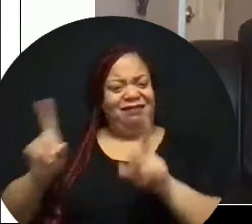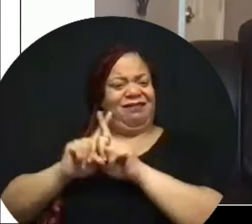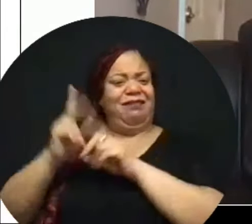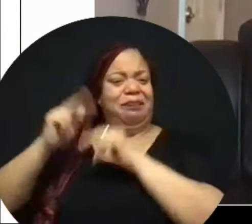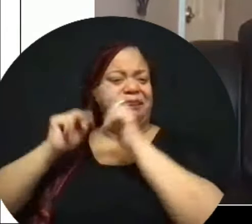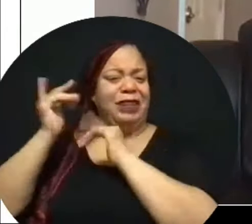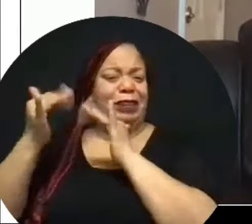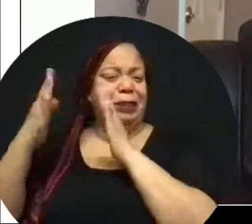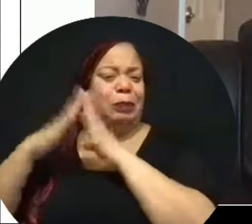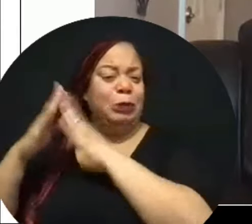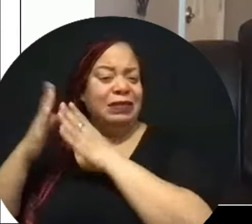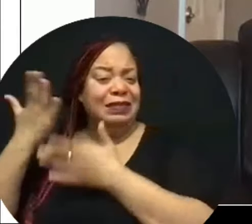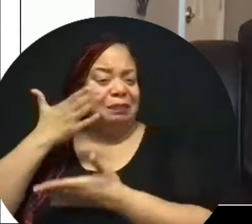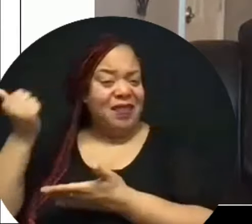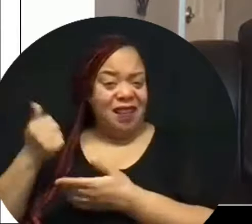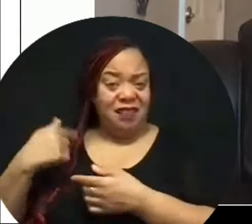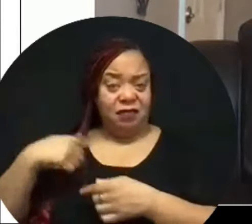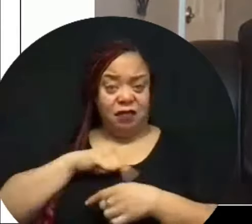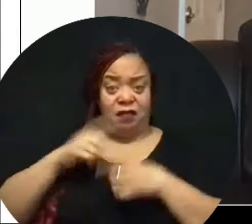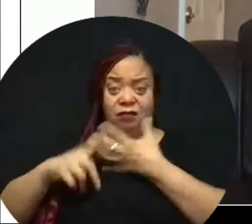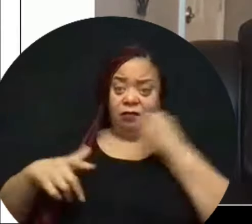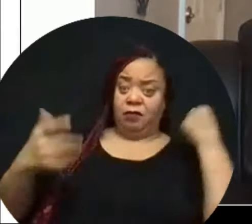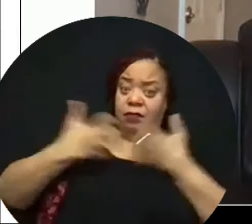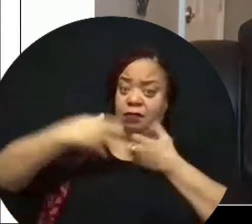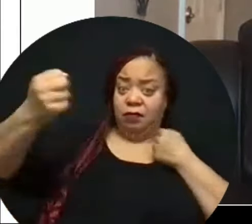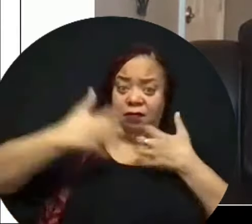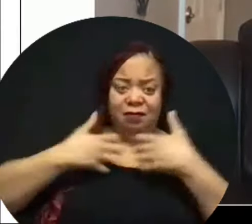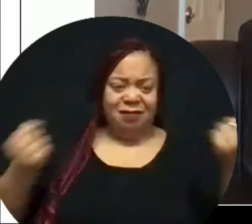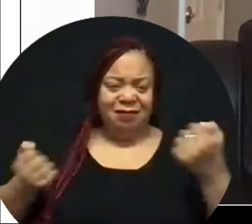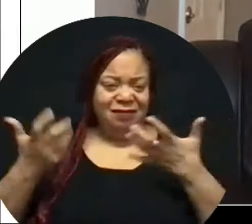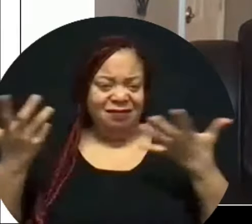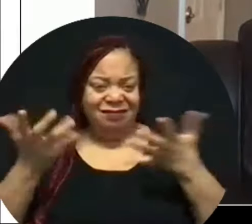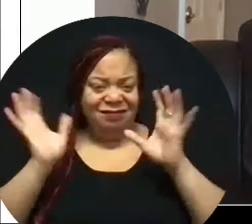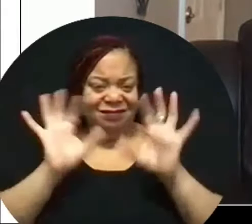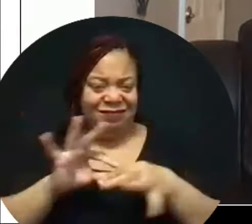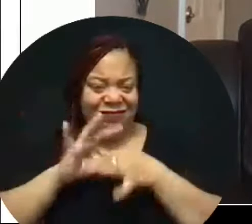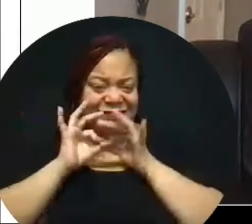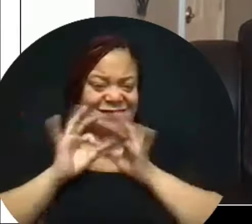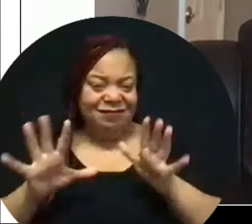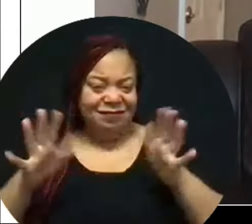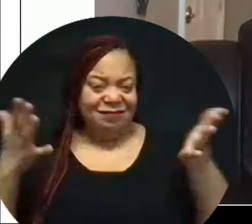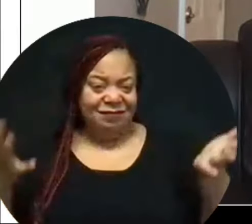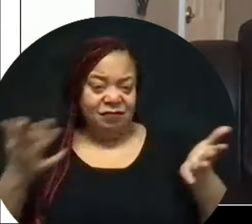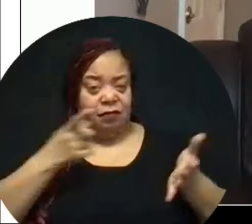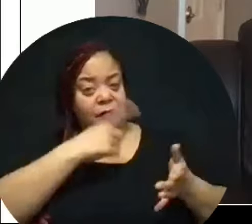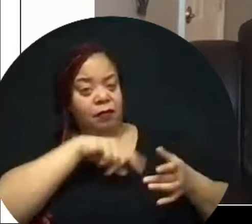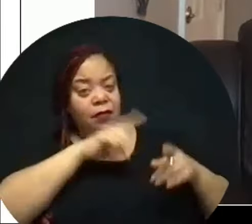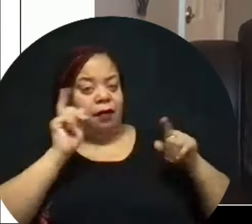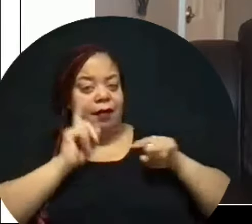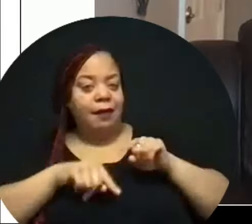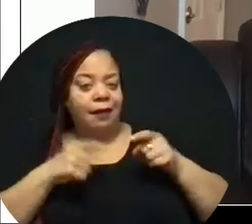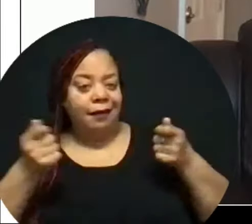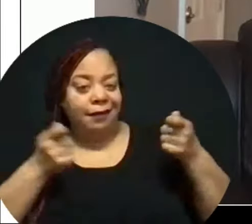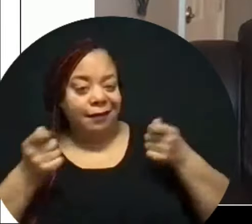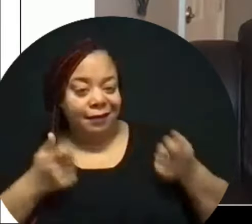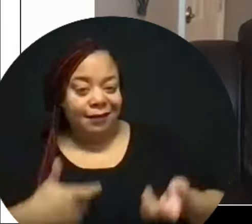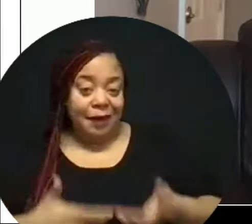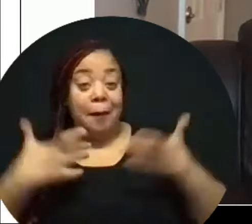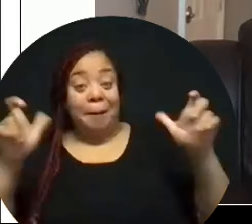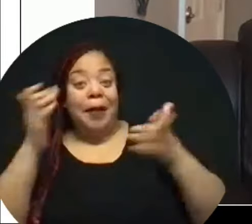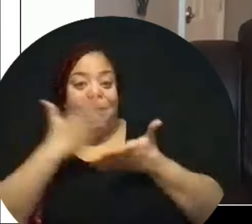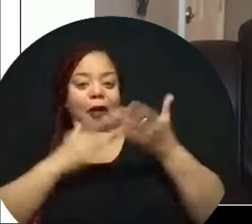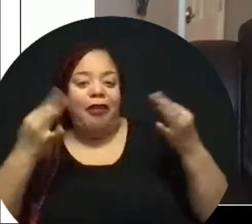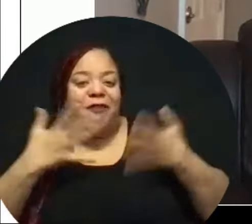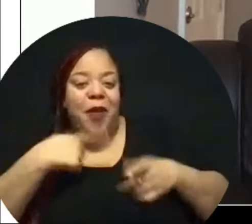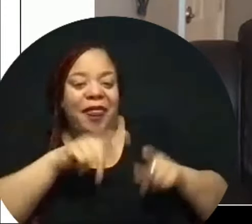it? How do we stop the damage that's going on? And that comes from multiple different types of direct action. That comes from also building support